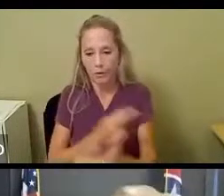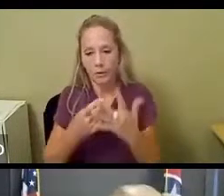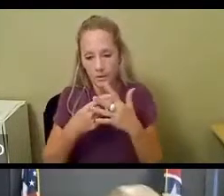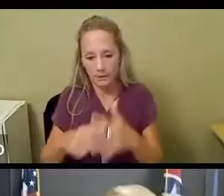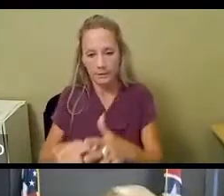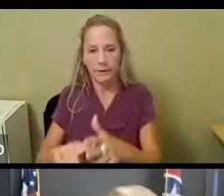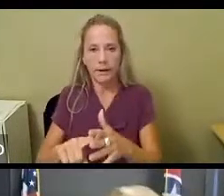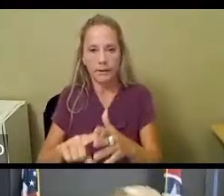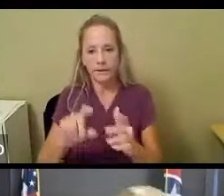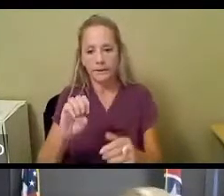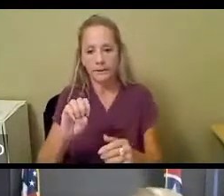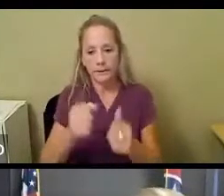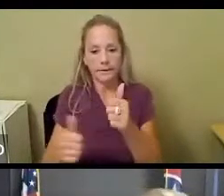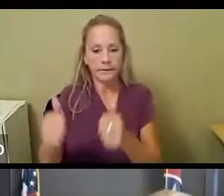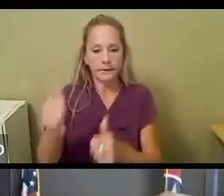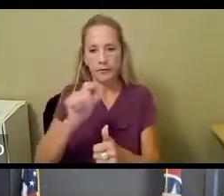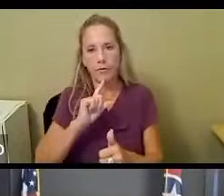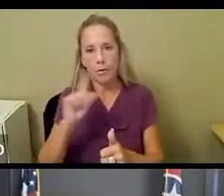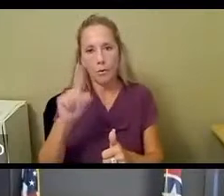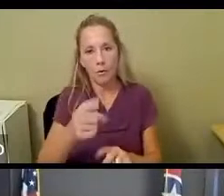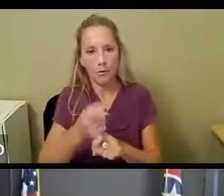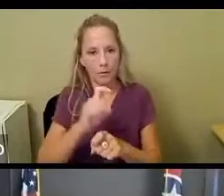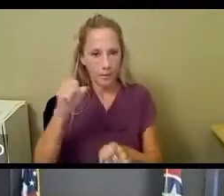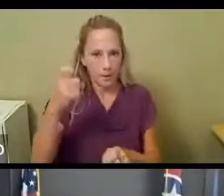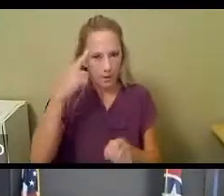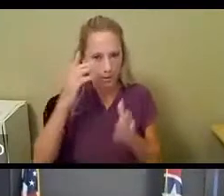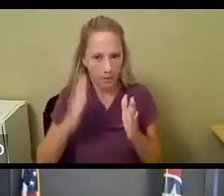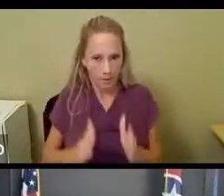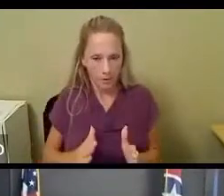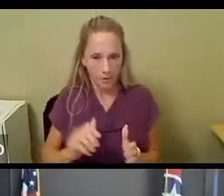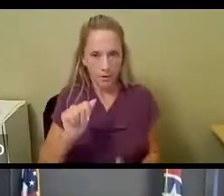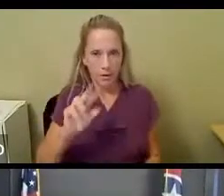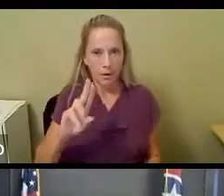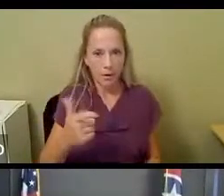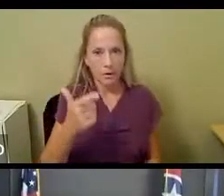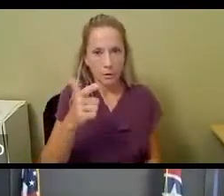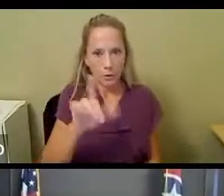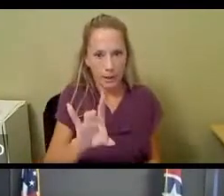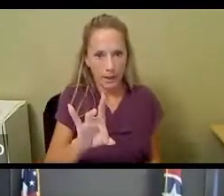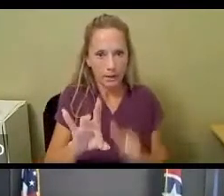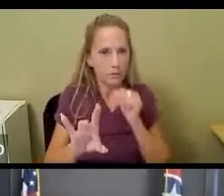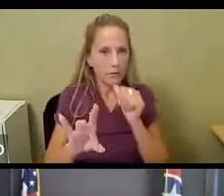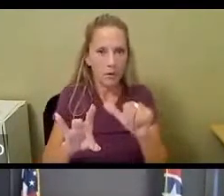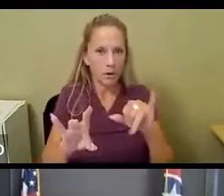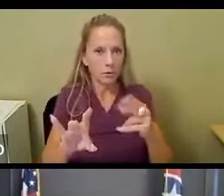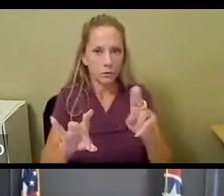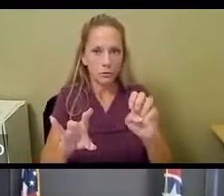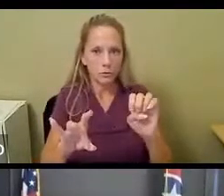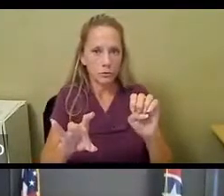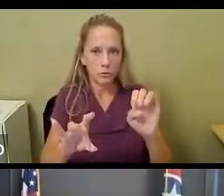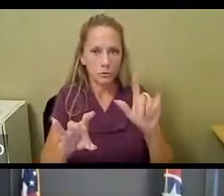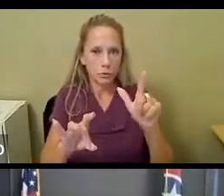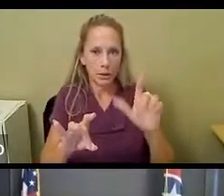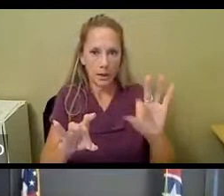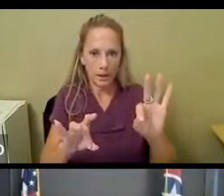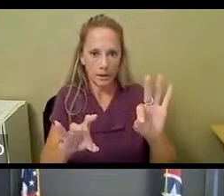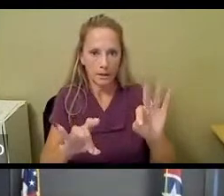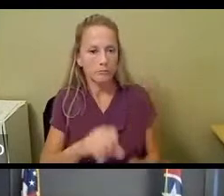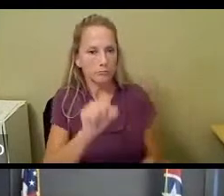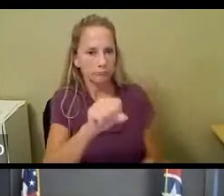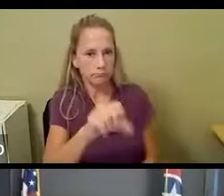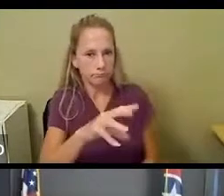order issued by the governor of Tennessee, August 28th, 2020, instead of June 29th. That's